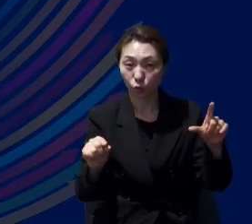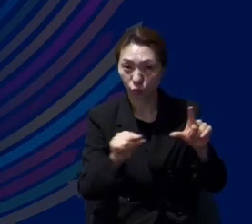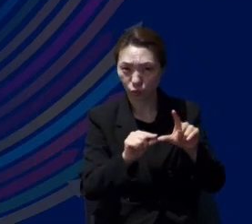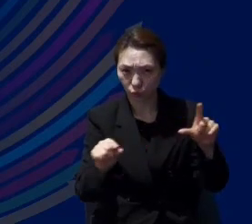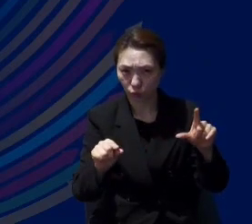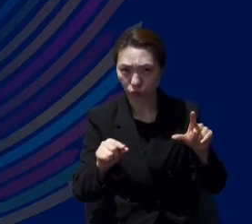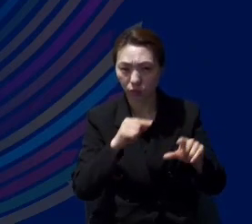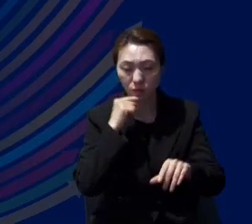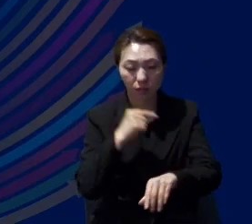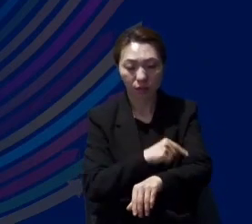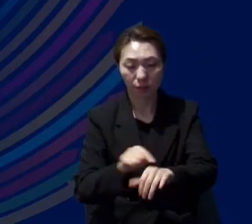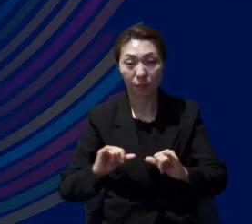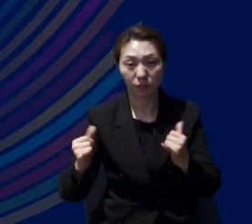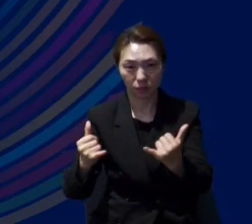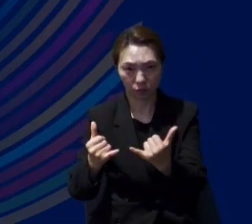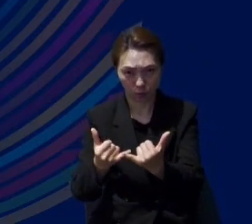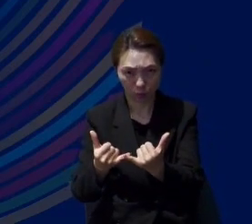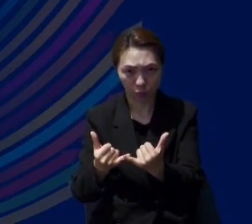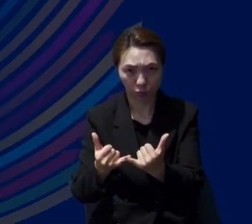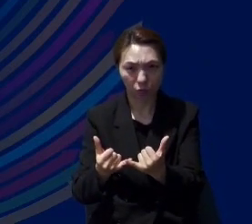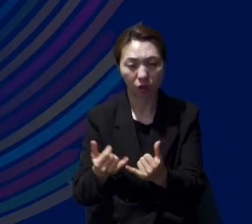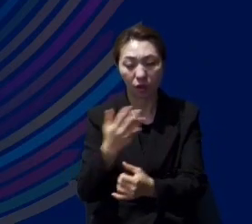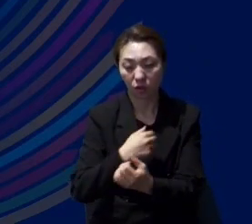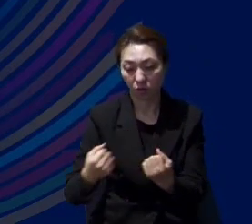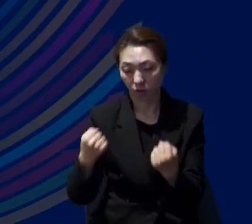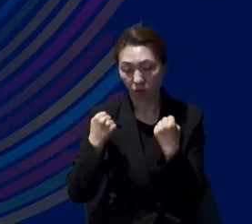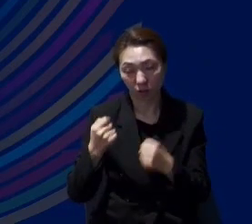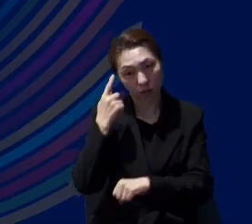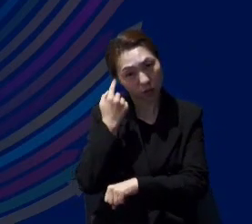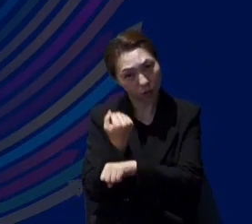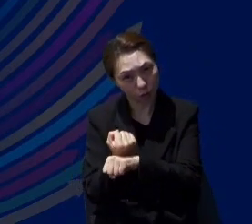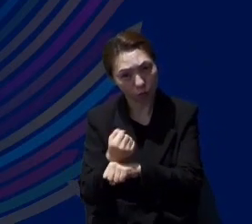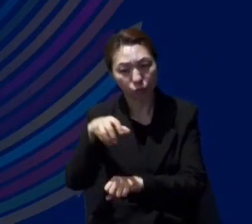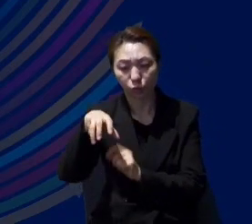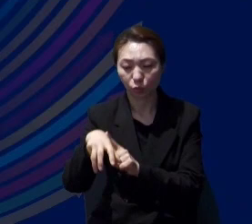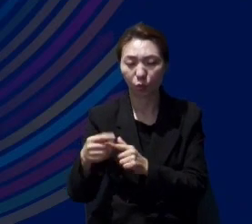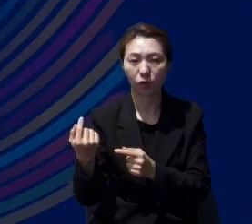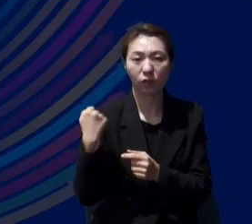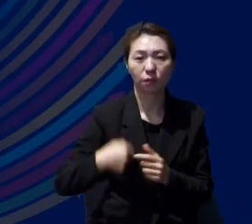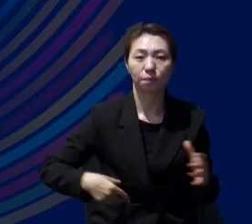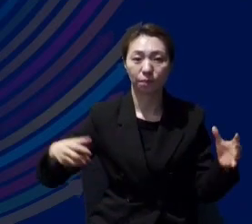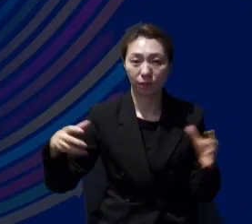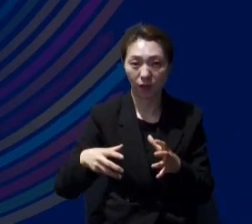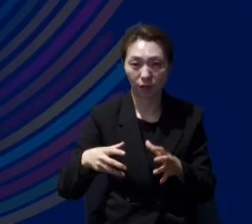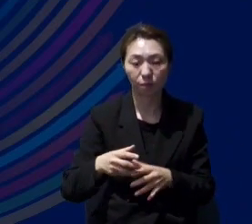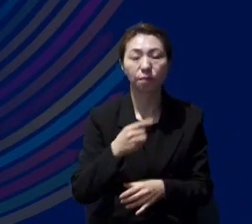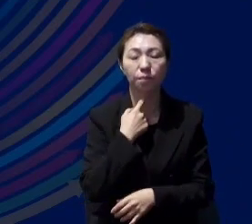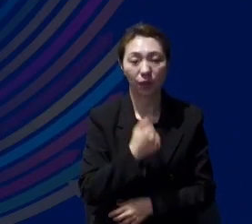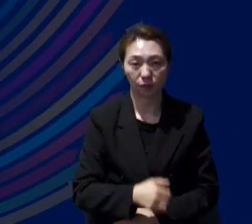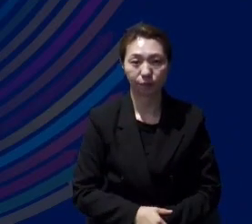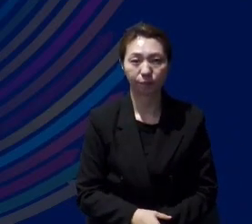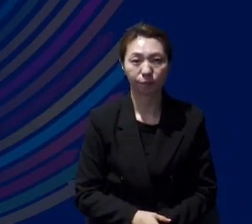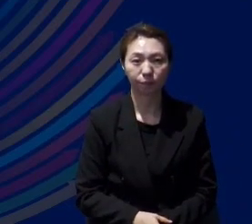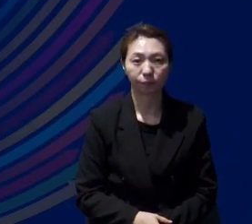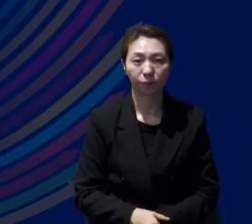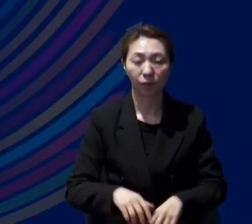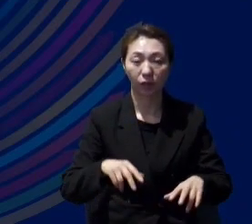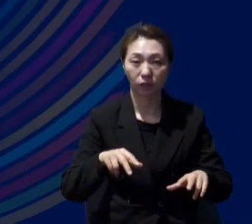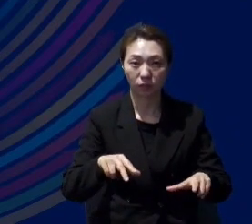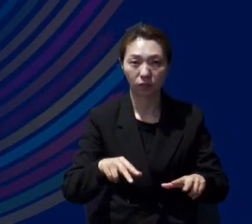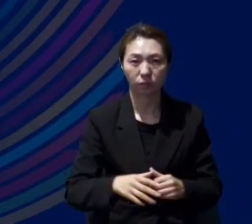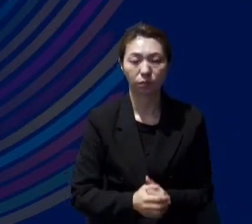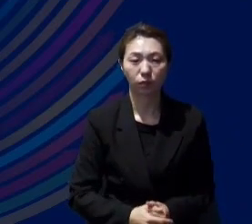Specifically today, I'm going to focus on just one of those major components from the GBD. So this corresponds roughly to the first two